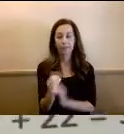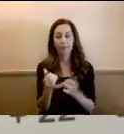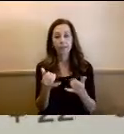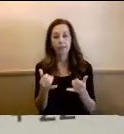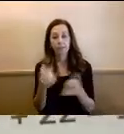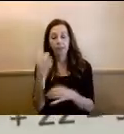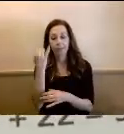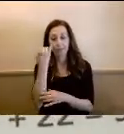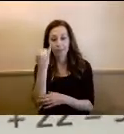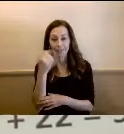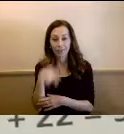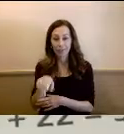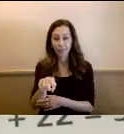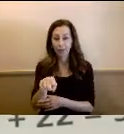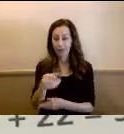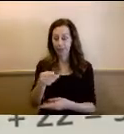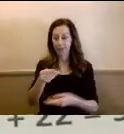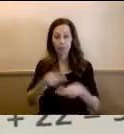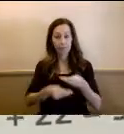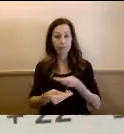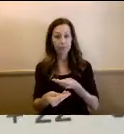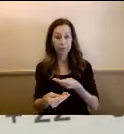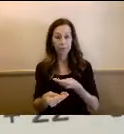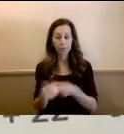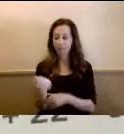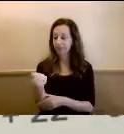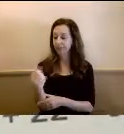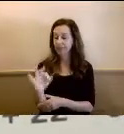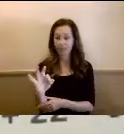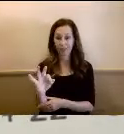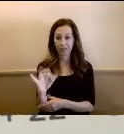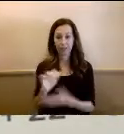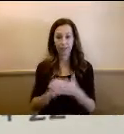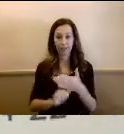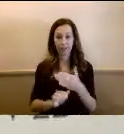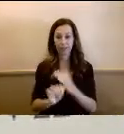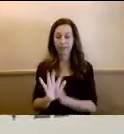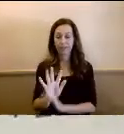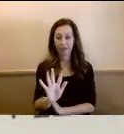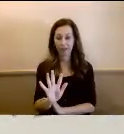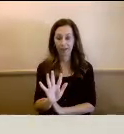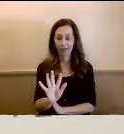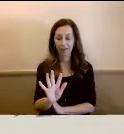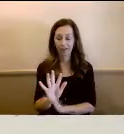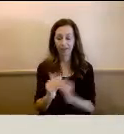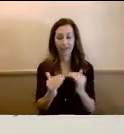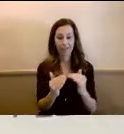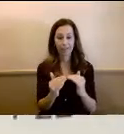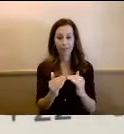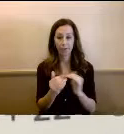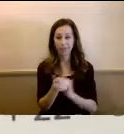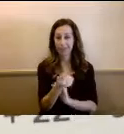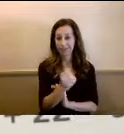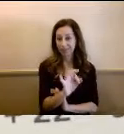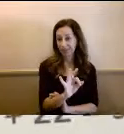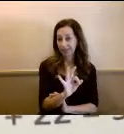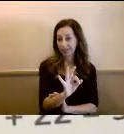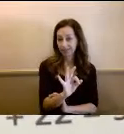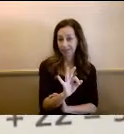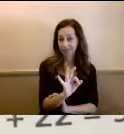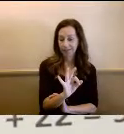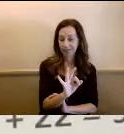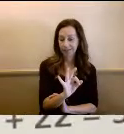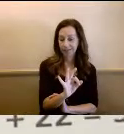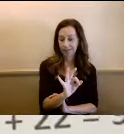So now if we substitute, we will have 19 minus 5 equals 19.